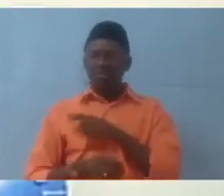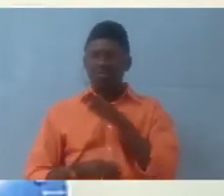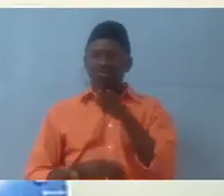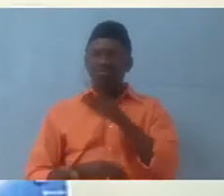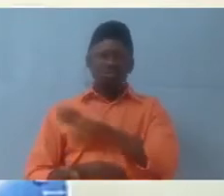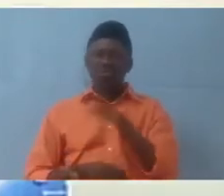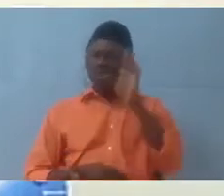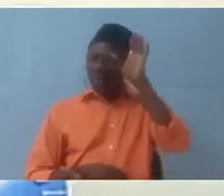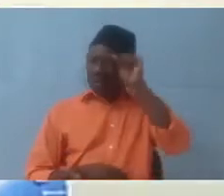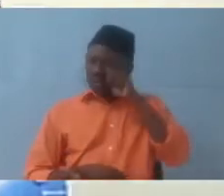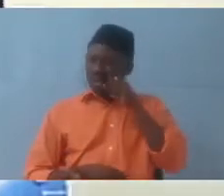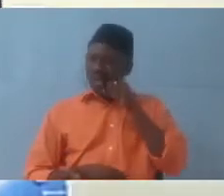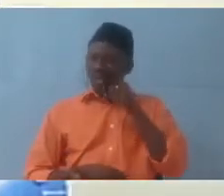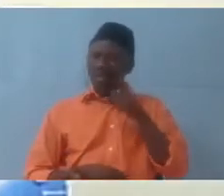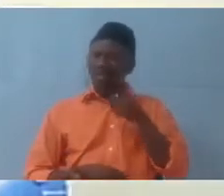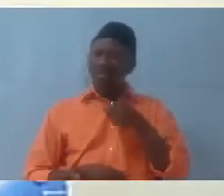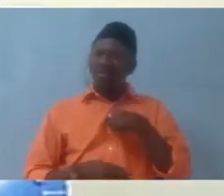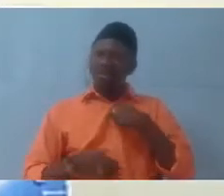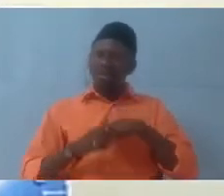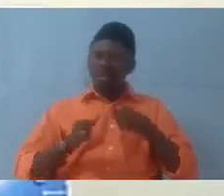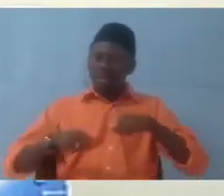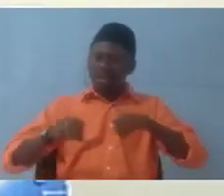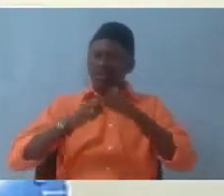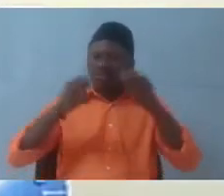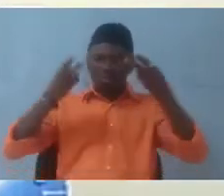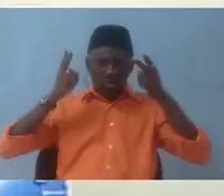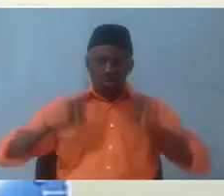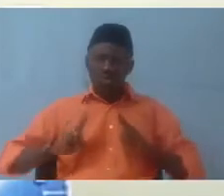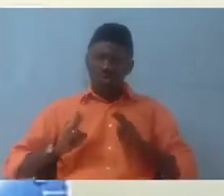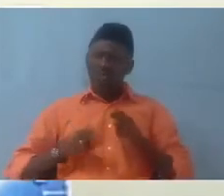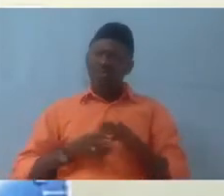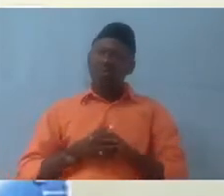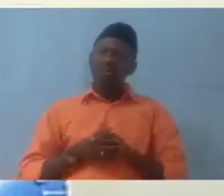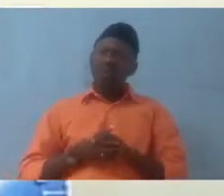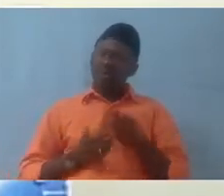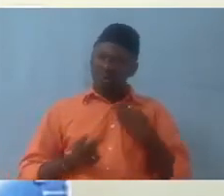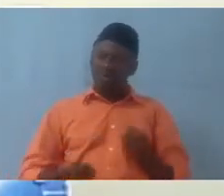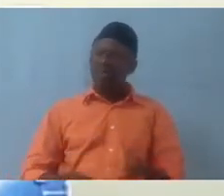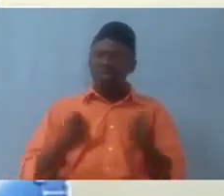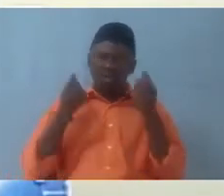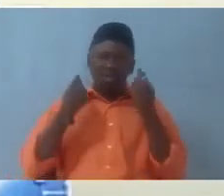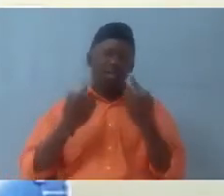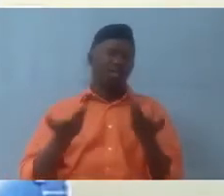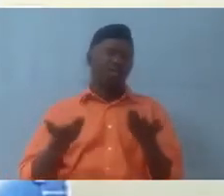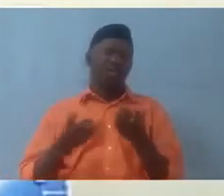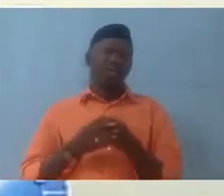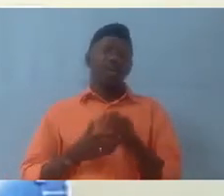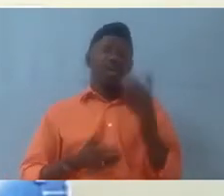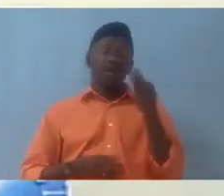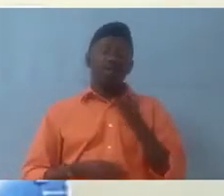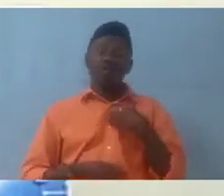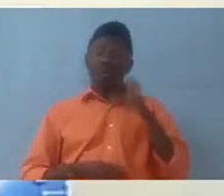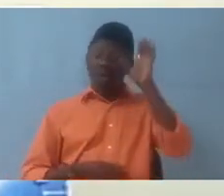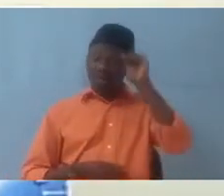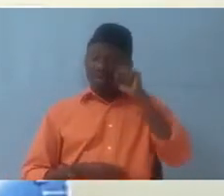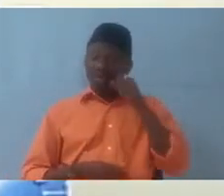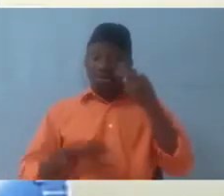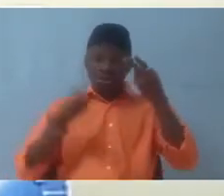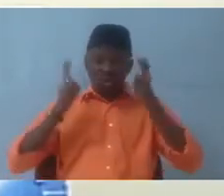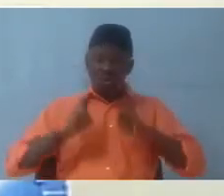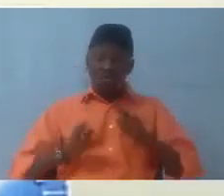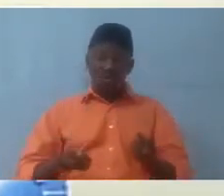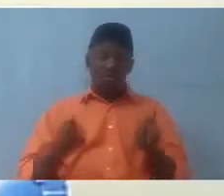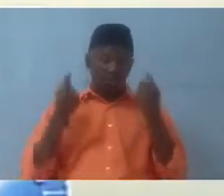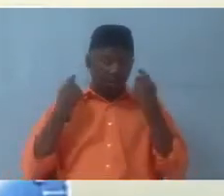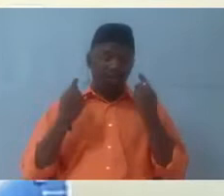on negligence. Tay tamen ci la ma wax sax ne xamulo li loi lu jëm ci sagante. Because if you understand law, law or negligence, you wouldn't have arrived at